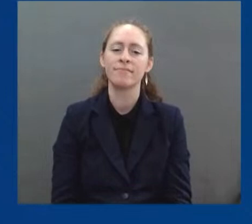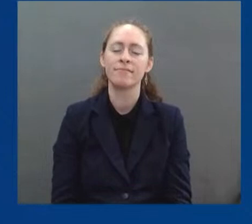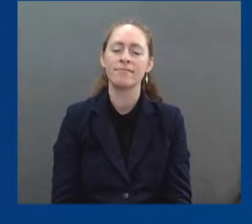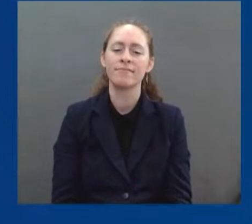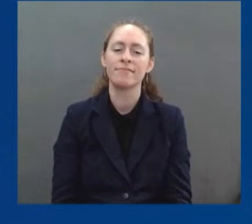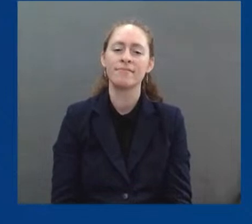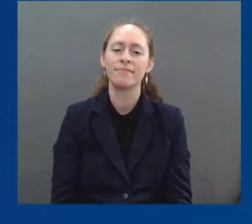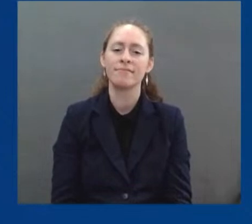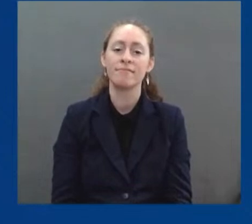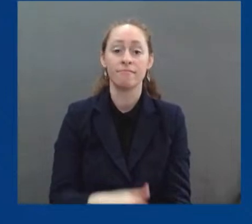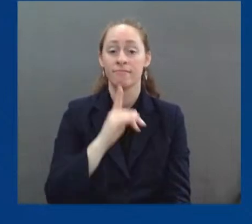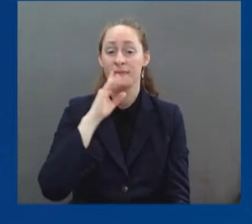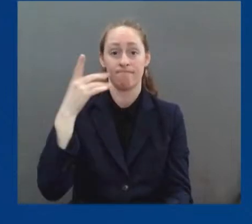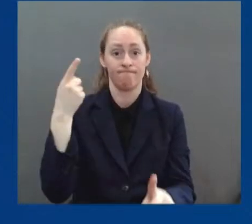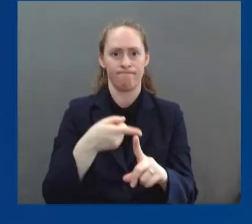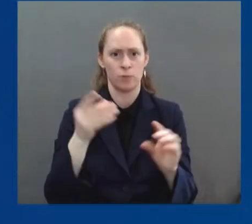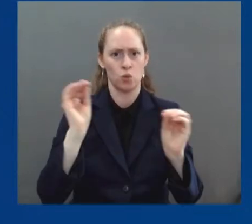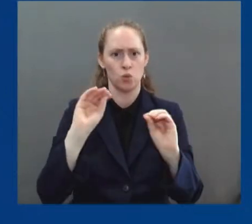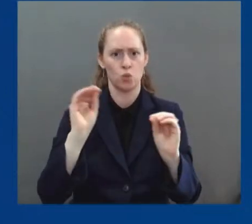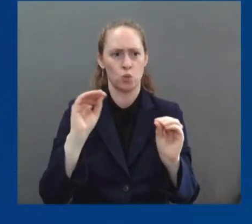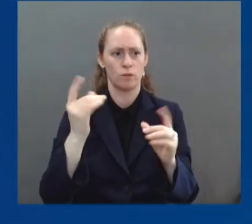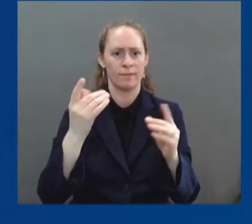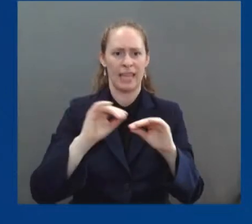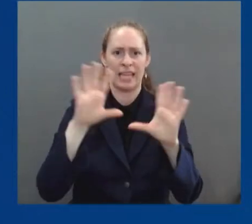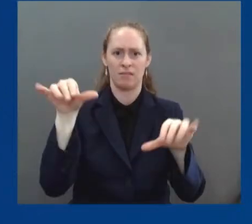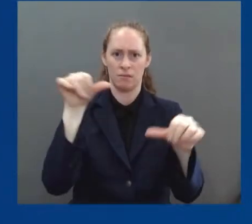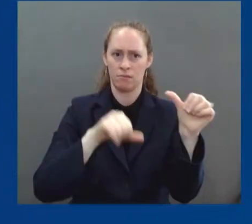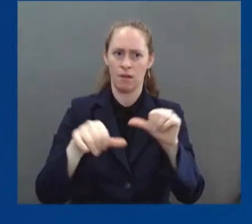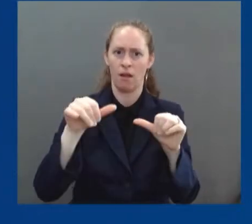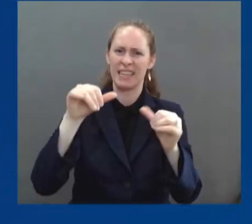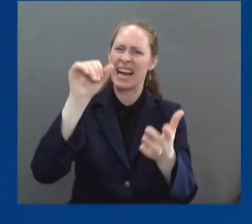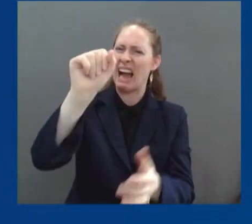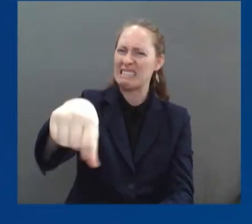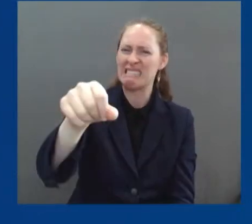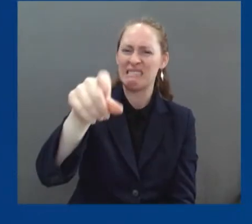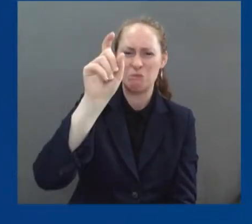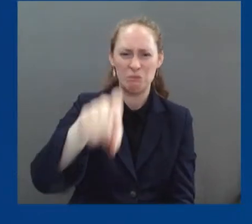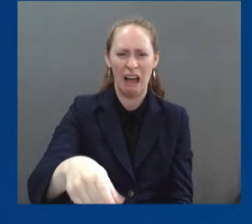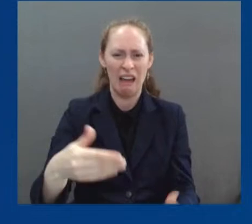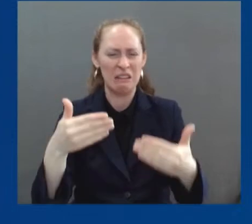or if we were to need a vaccine-specific